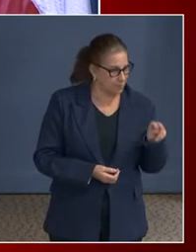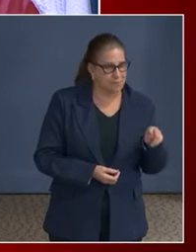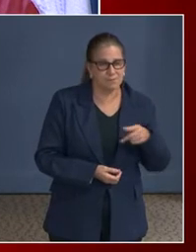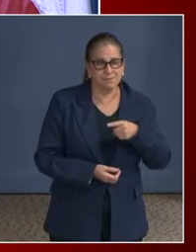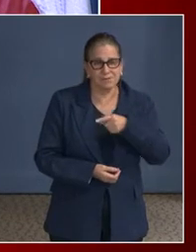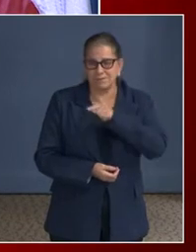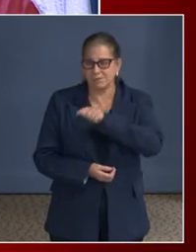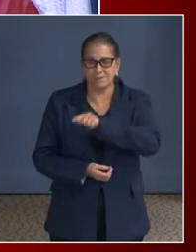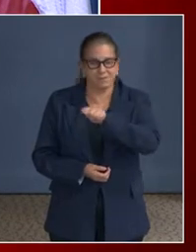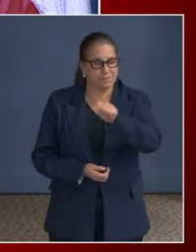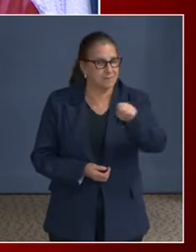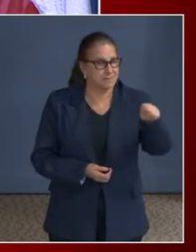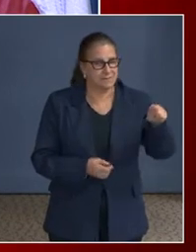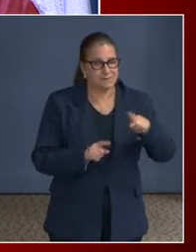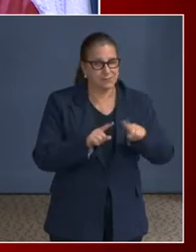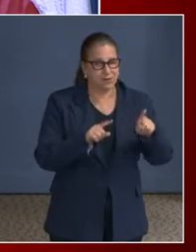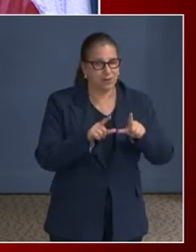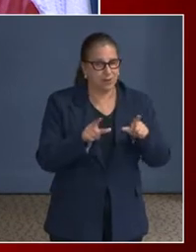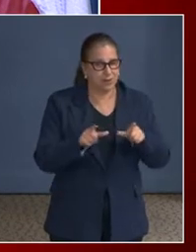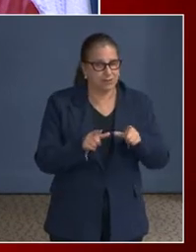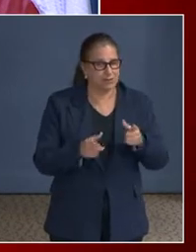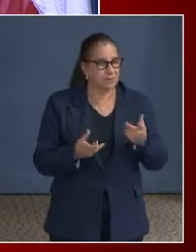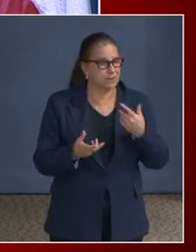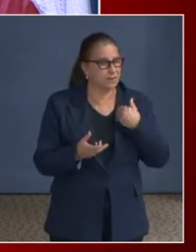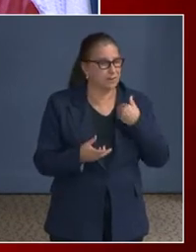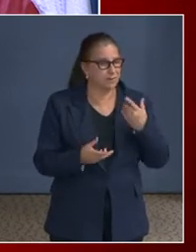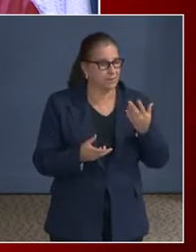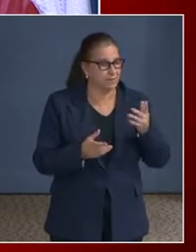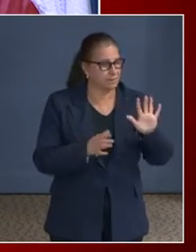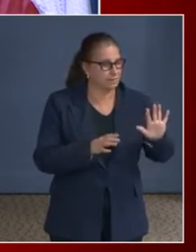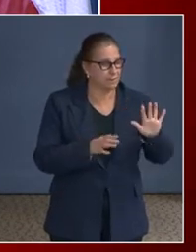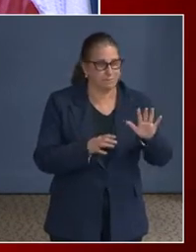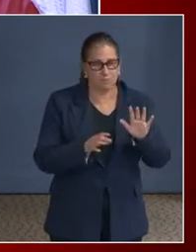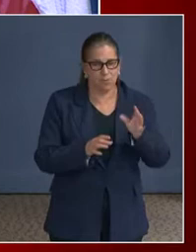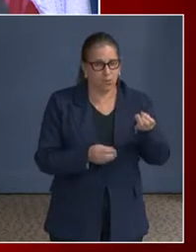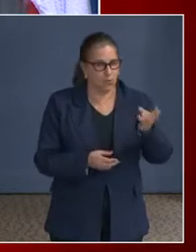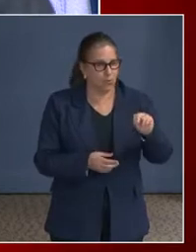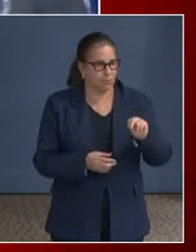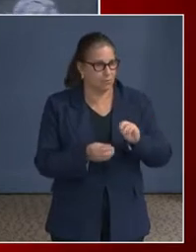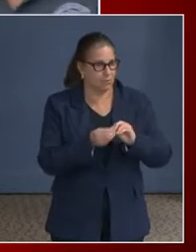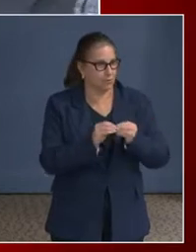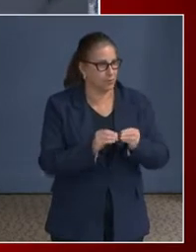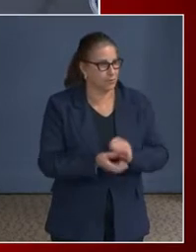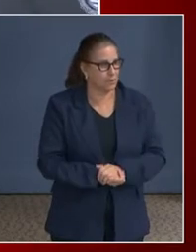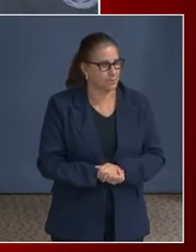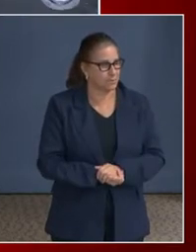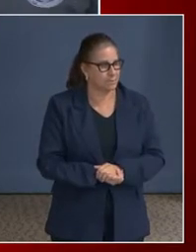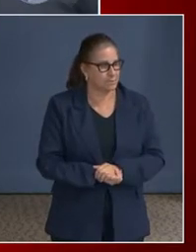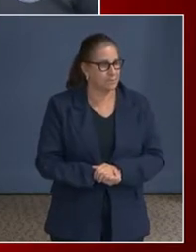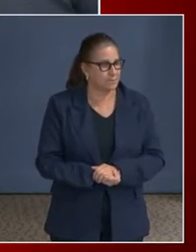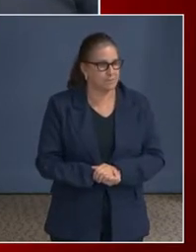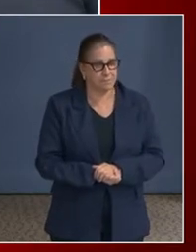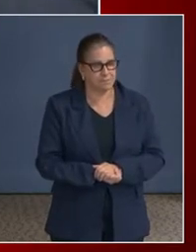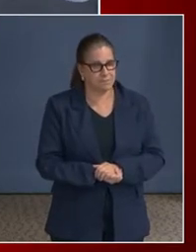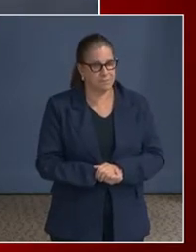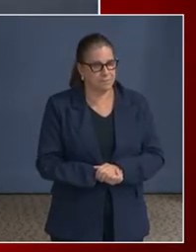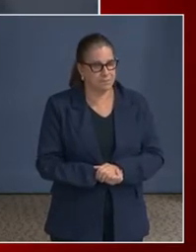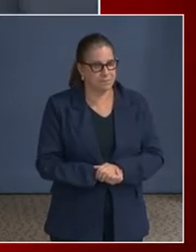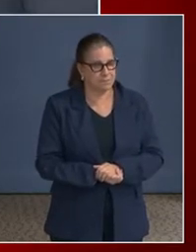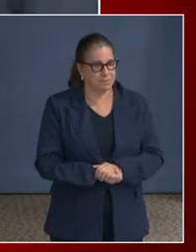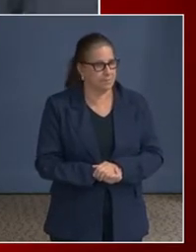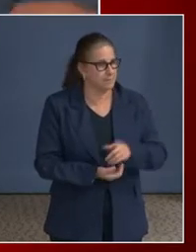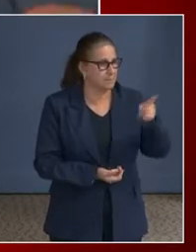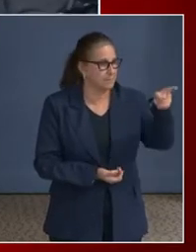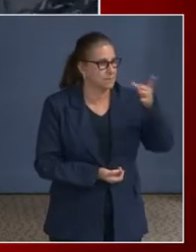firehouses. So we can get you those specific numbers. Yeah. Yes. Mayor, I have a question for you first and then for Dr. Nesbitt